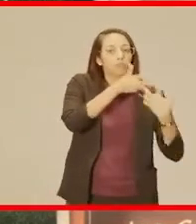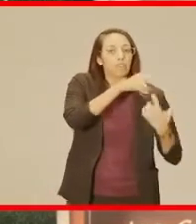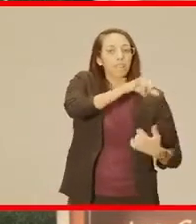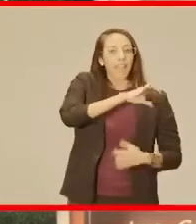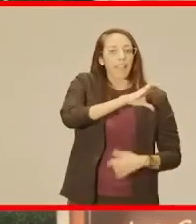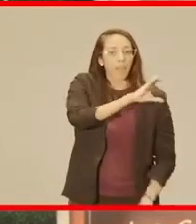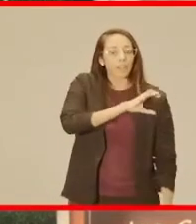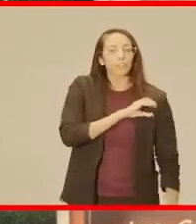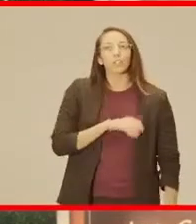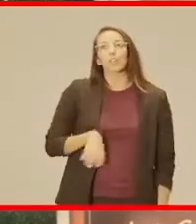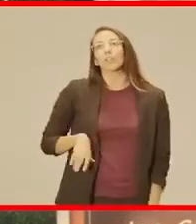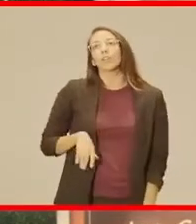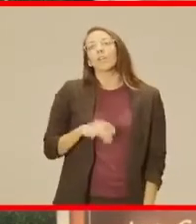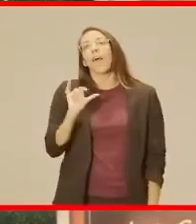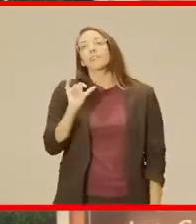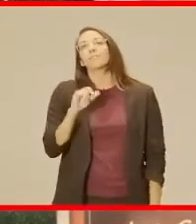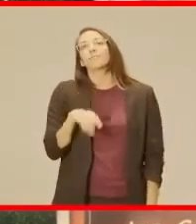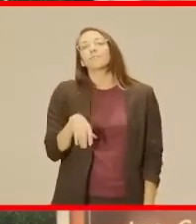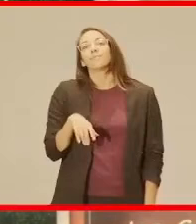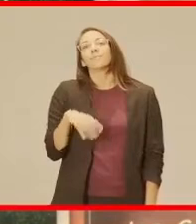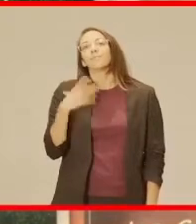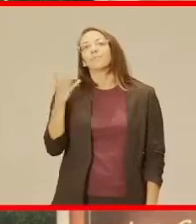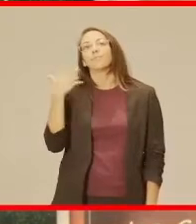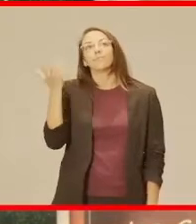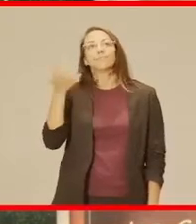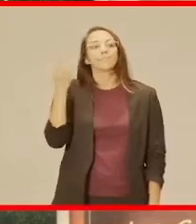like, let's just say,